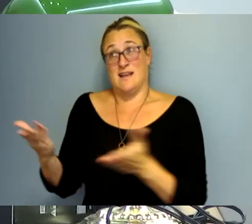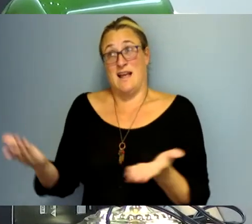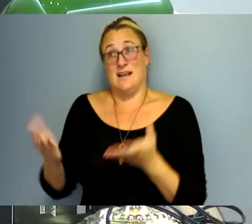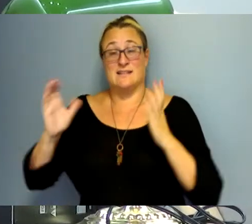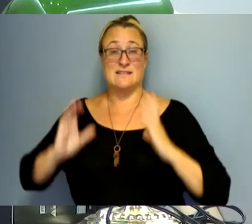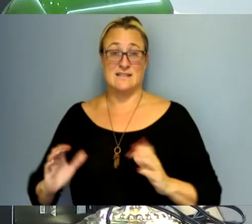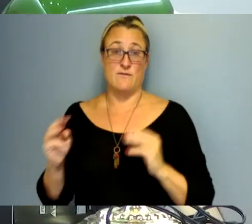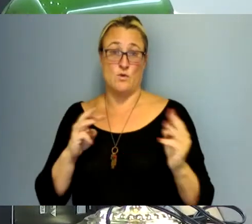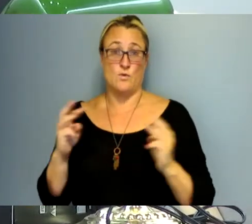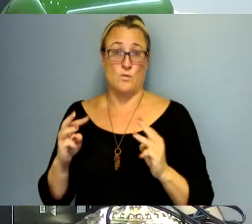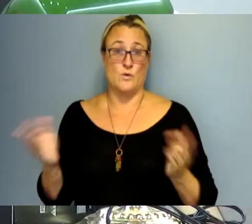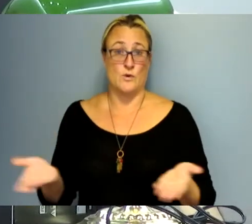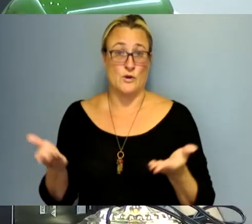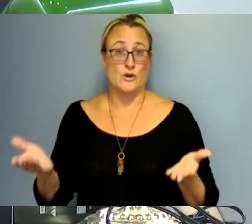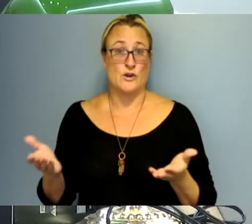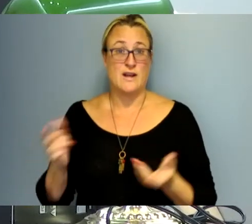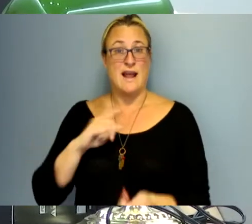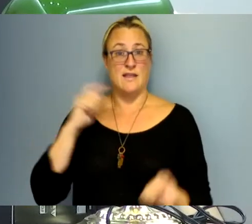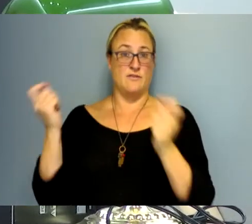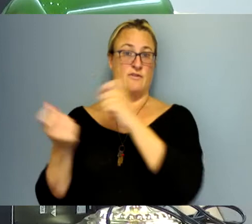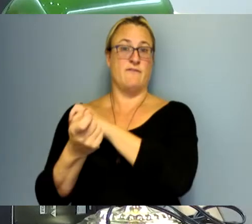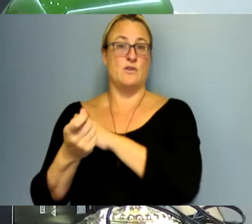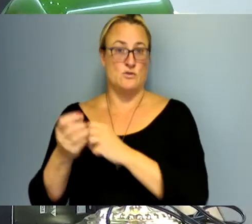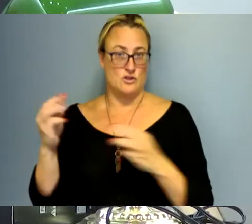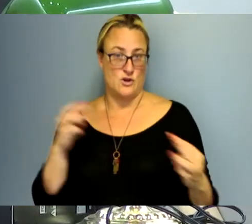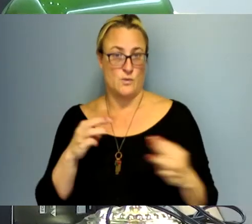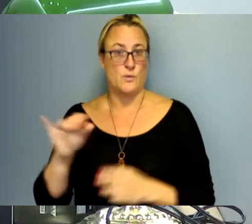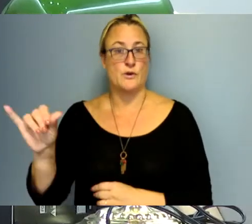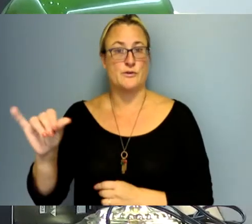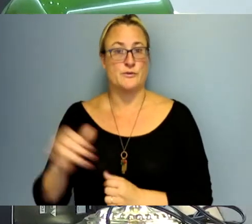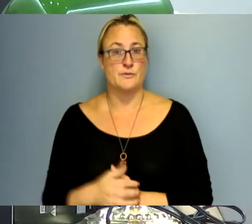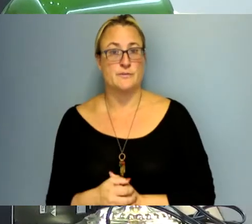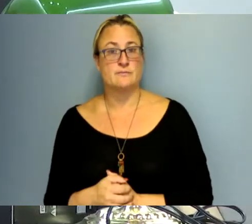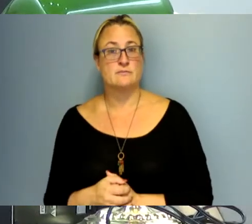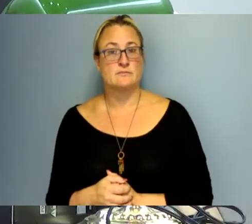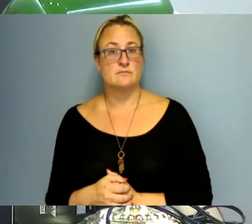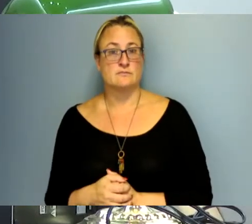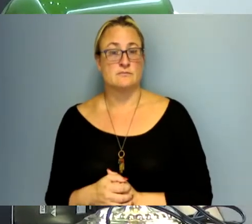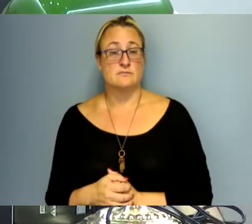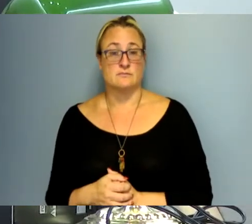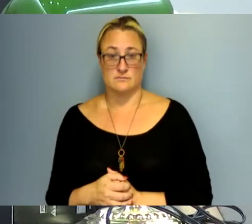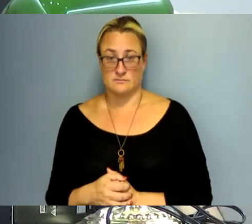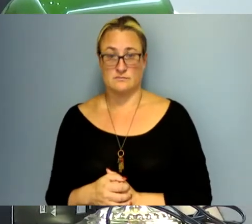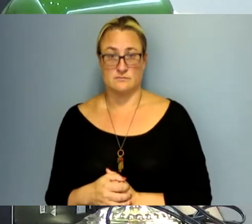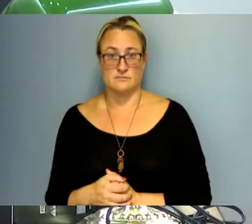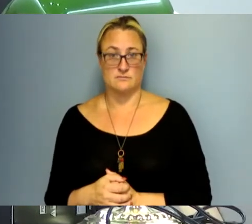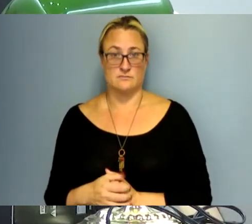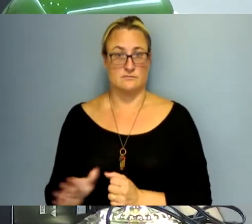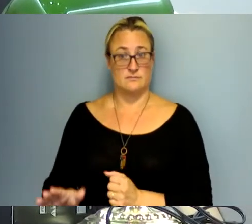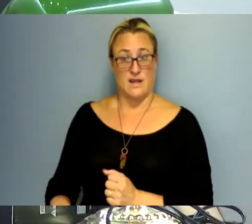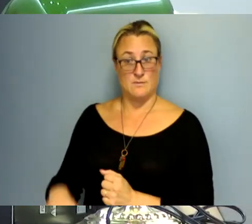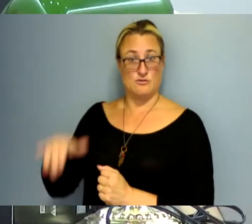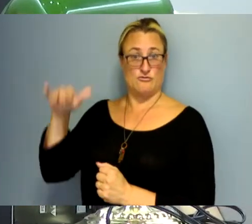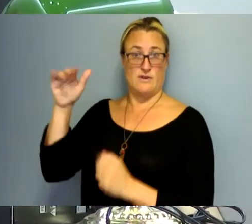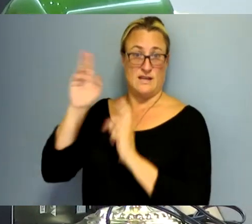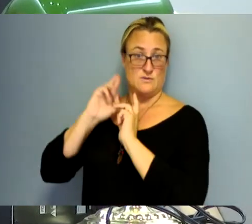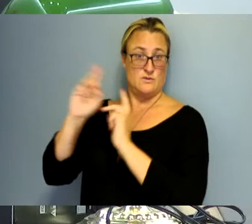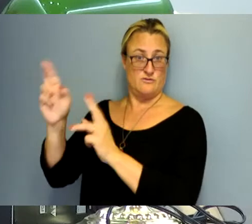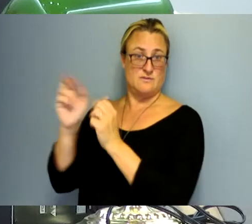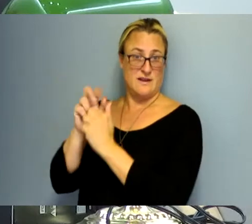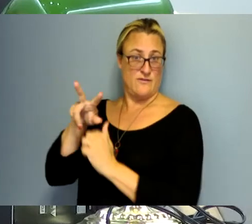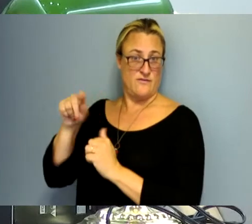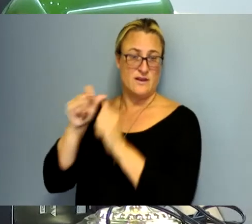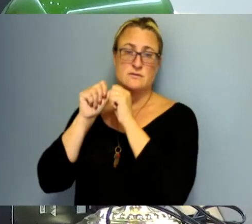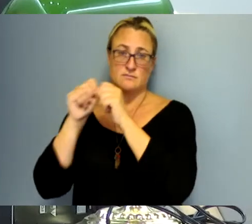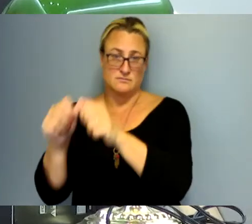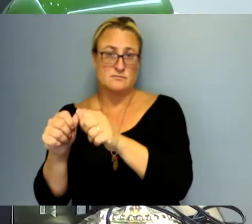country, and Revolutionary War as well. So I was raised with a lot of respect for veterans and continue to have that respect for veterans,